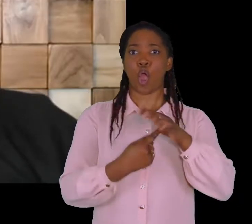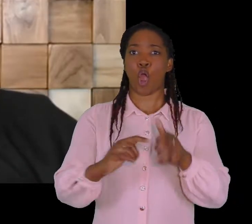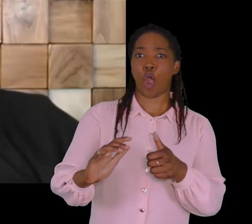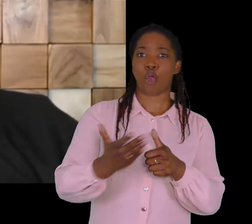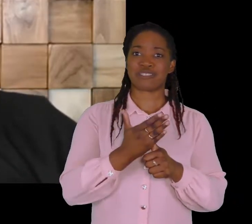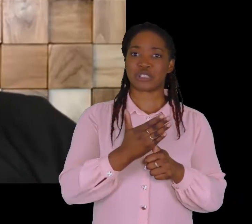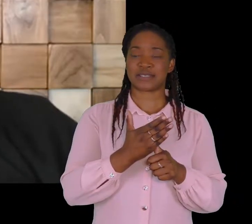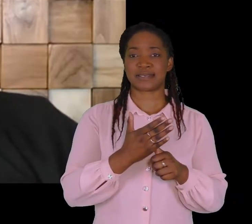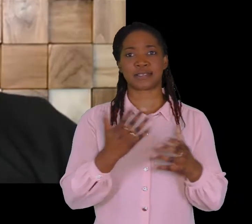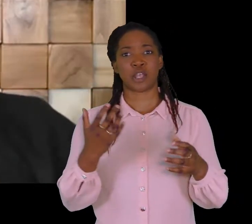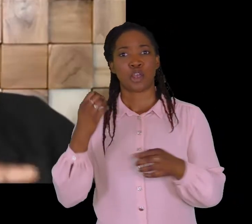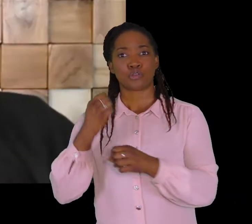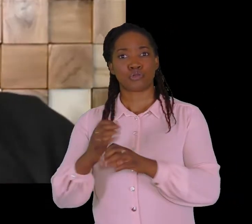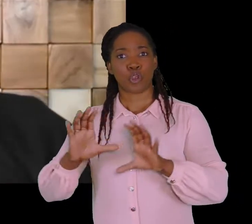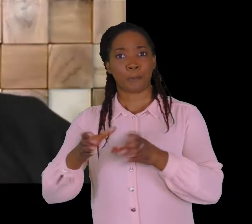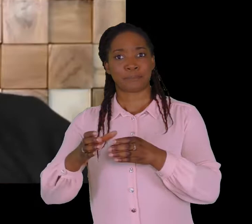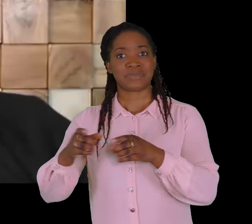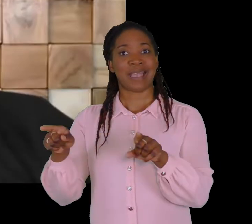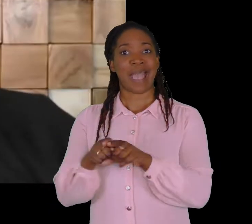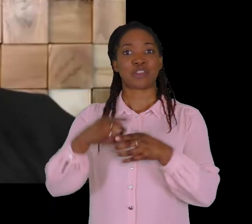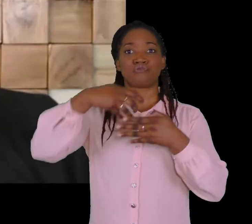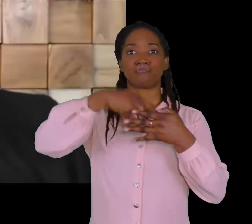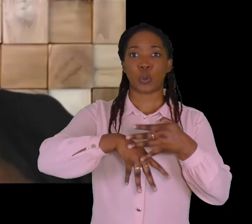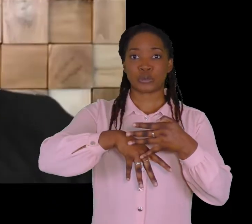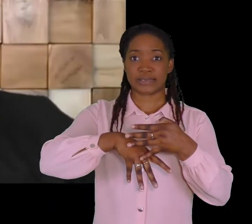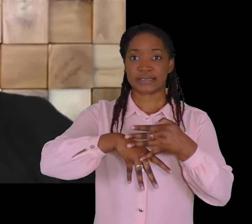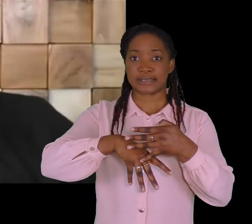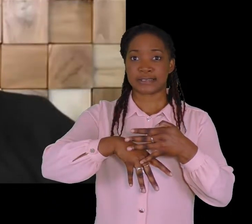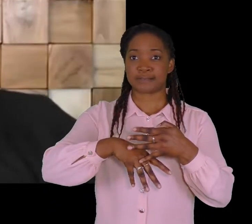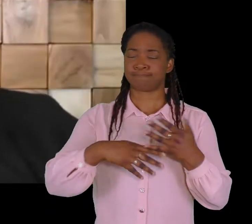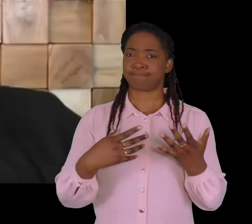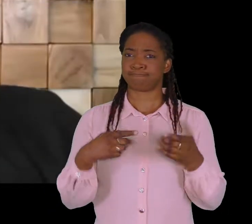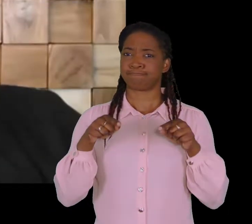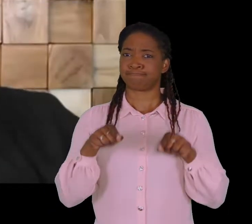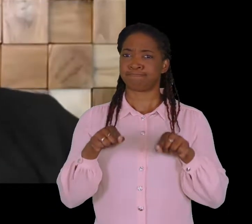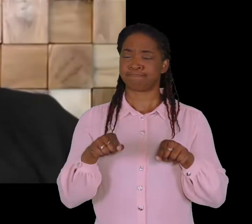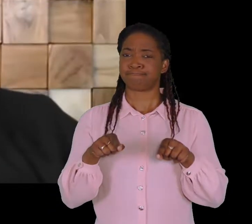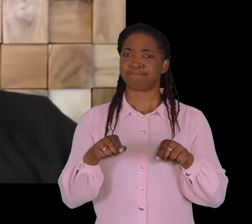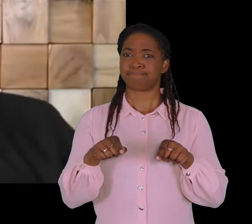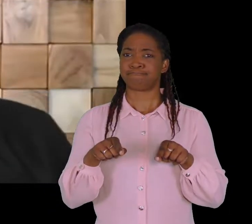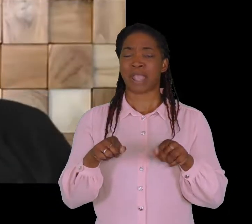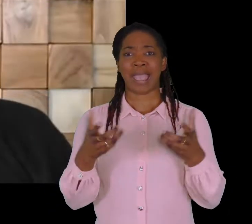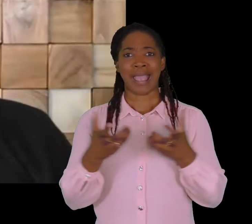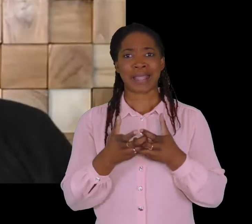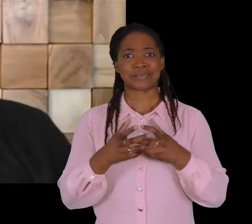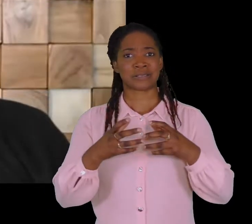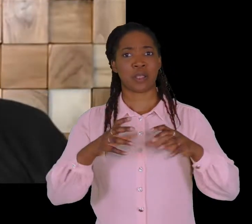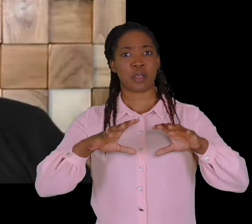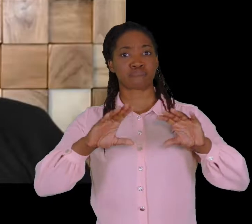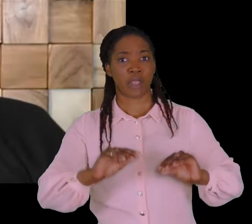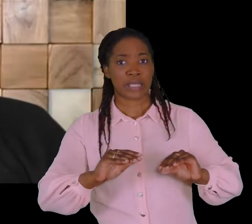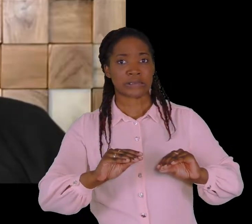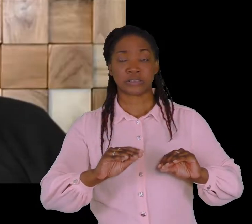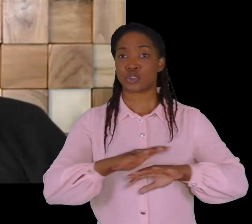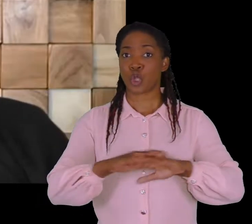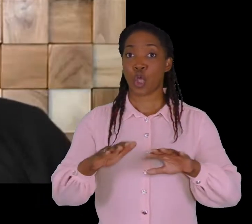origins, roots, R-O-U-T-E-S, and roots, R-O-O-T-S, discontinuities,